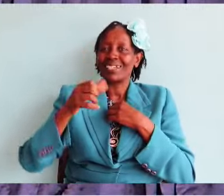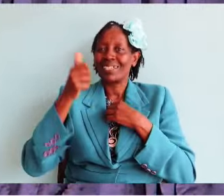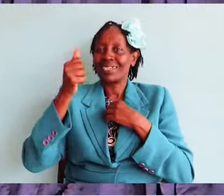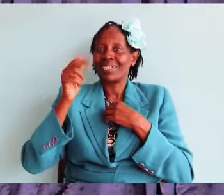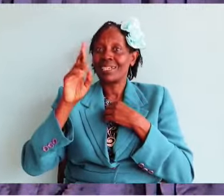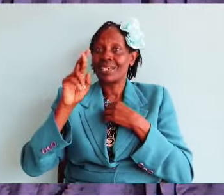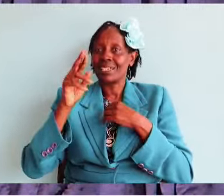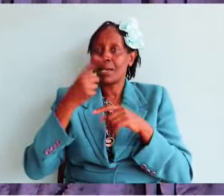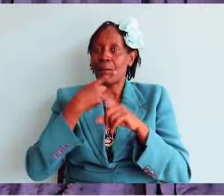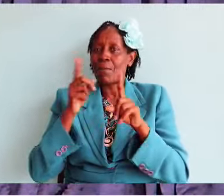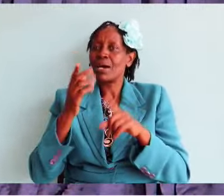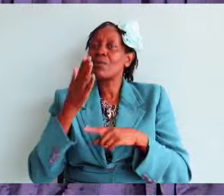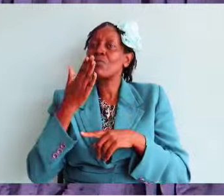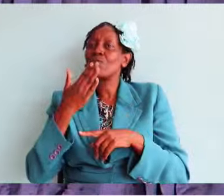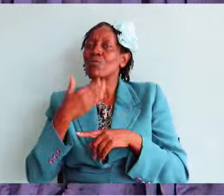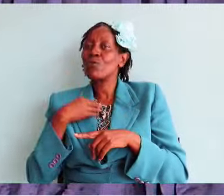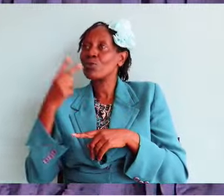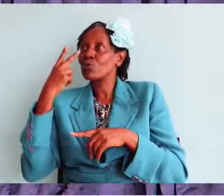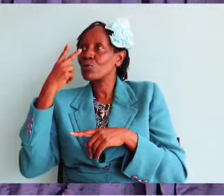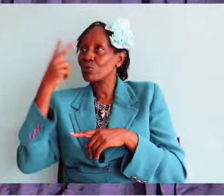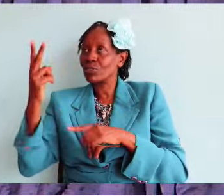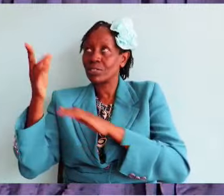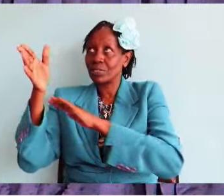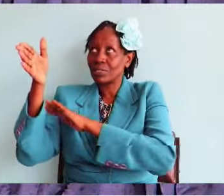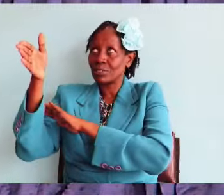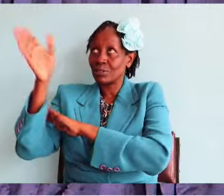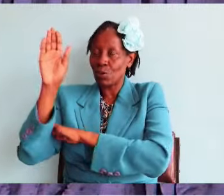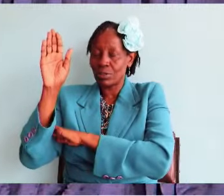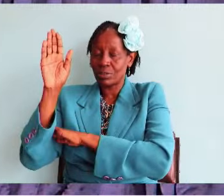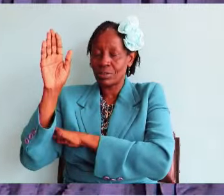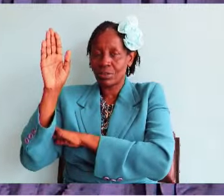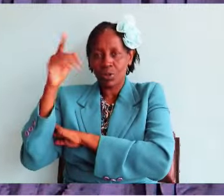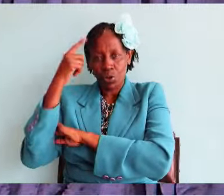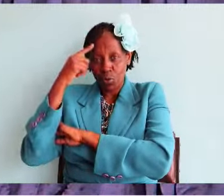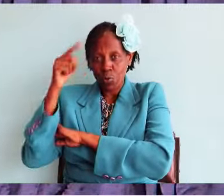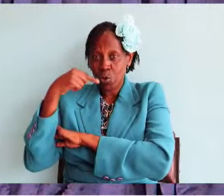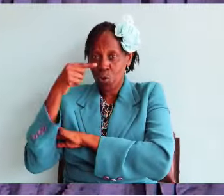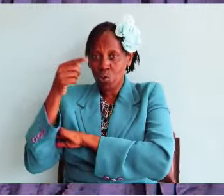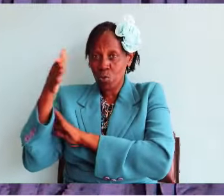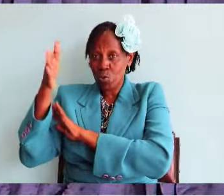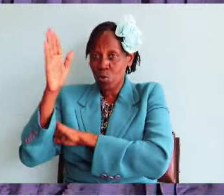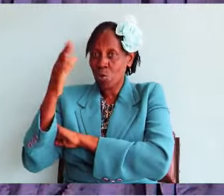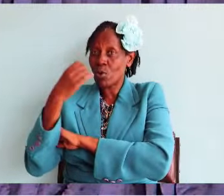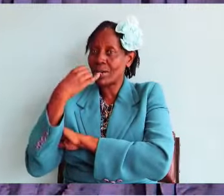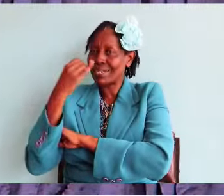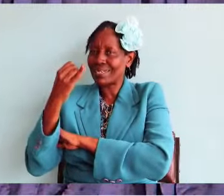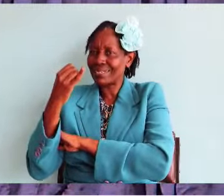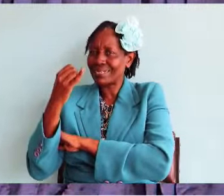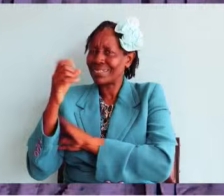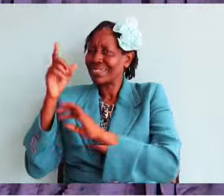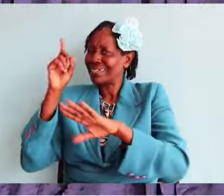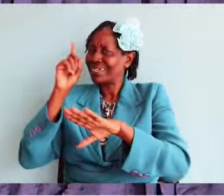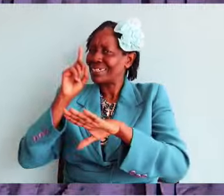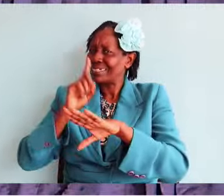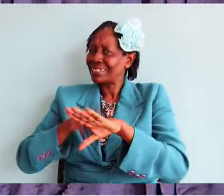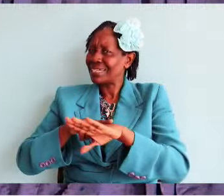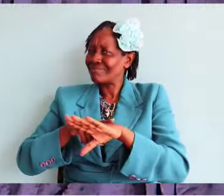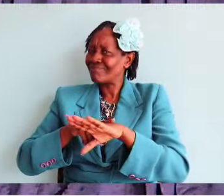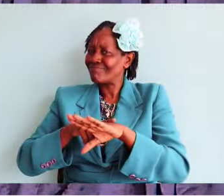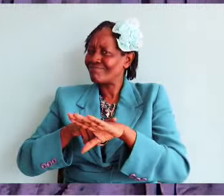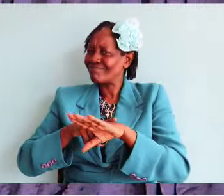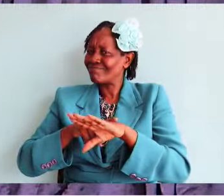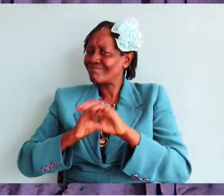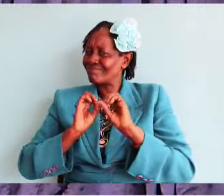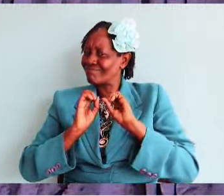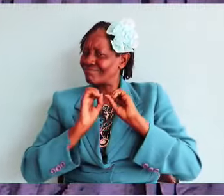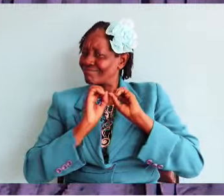see God for who God is. So if you remove God of the story,